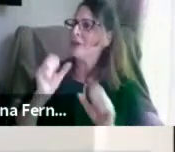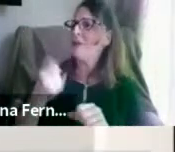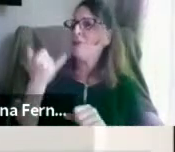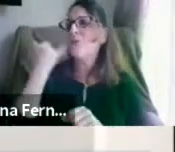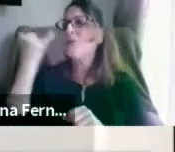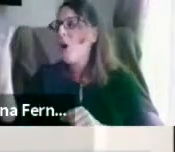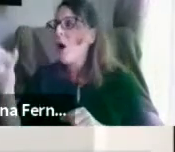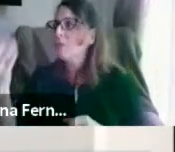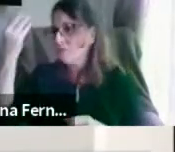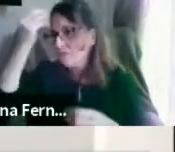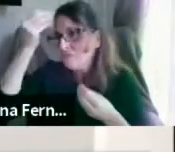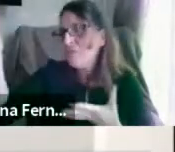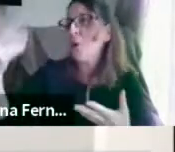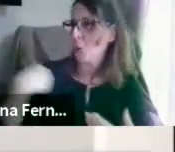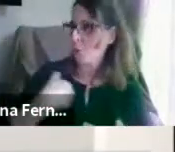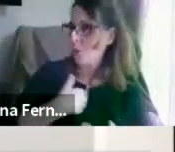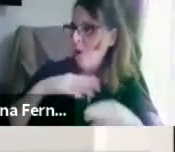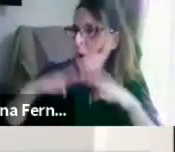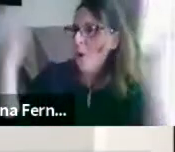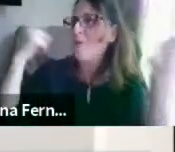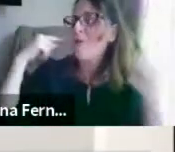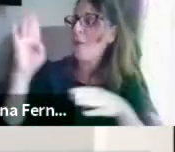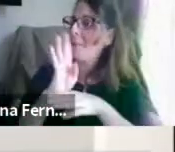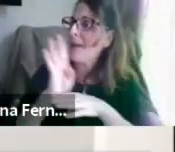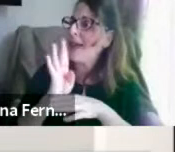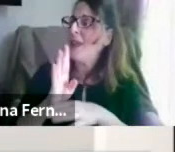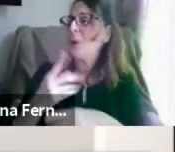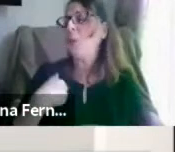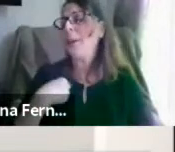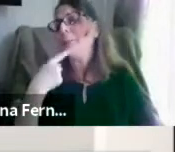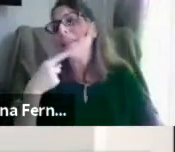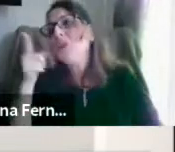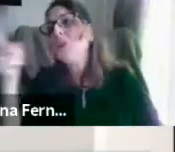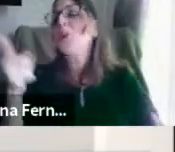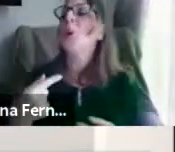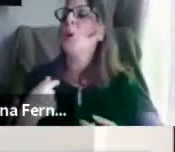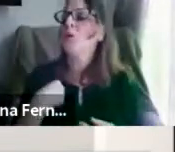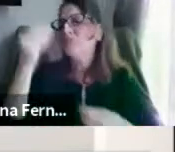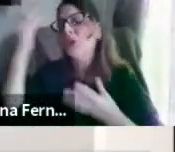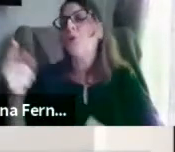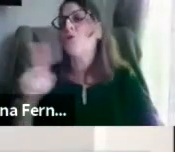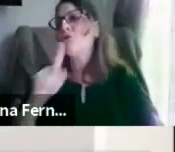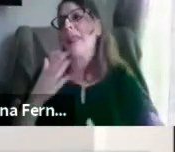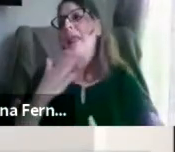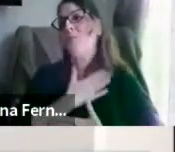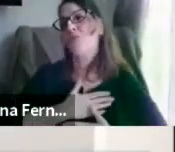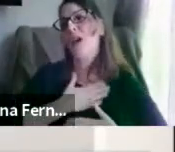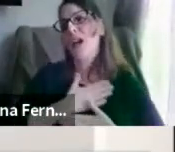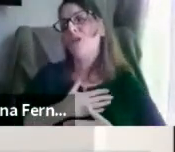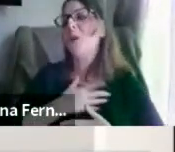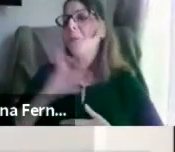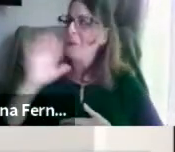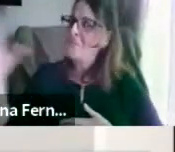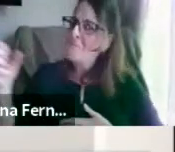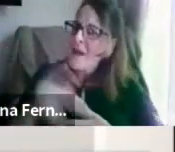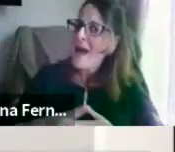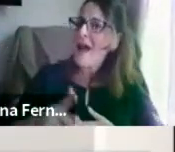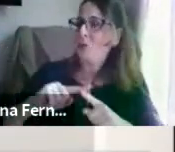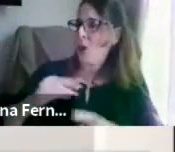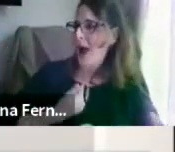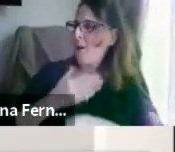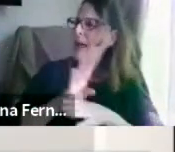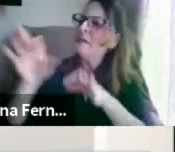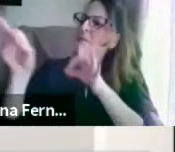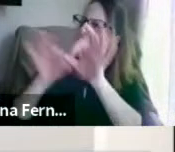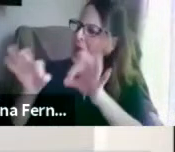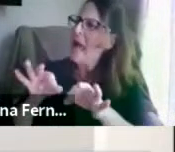that you're open for business and let them know that they're missed. Let them know that you appreciate their coming back and explain to